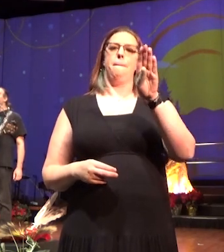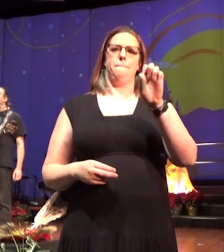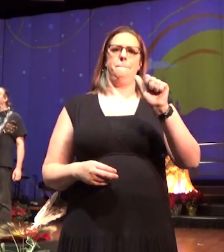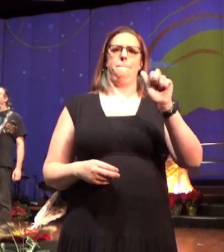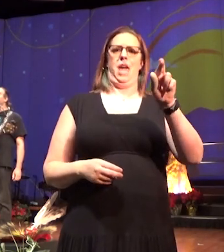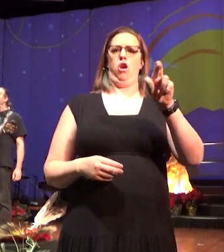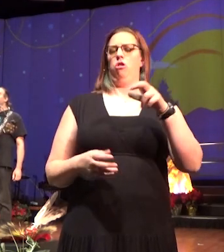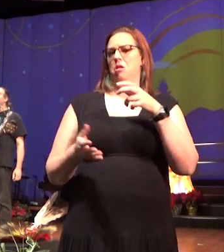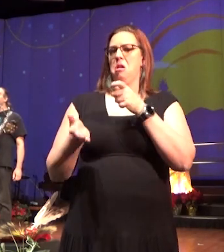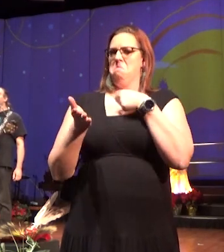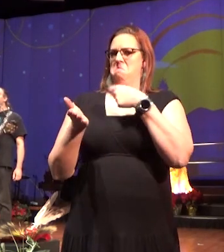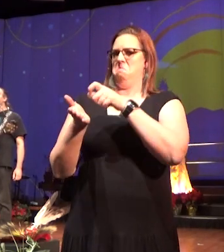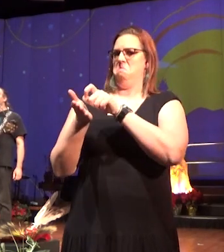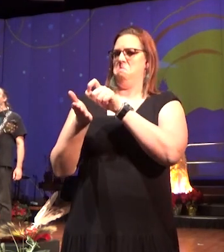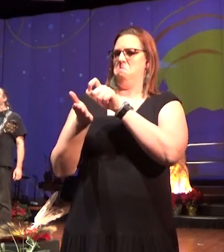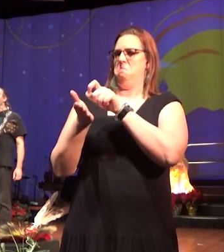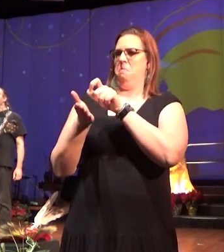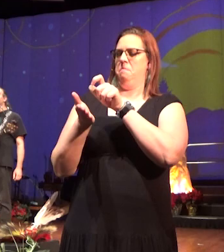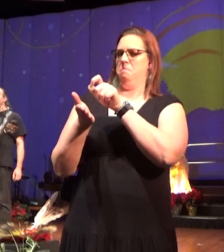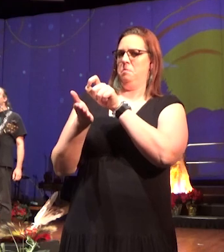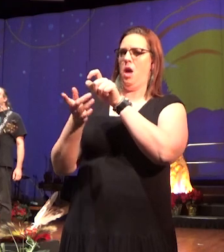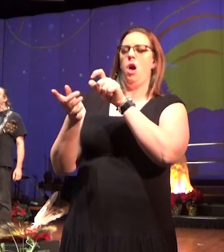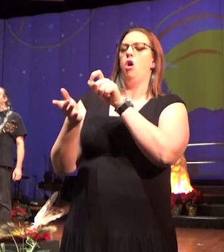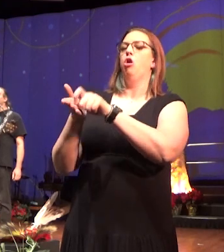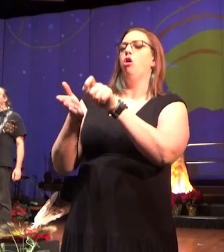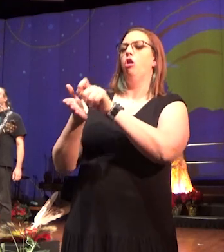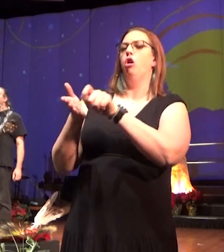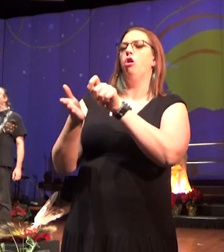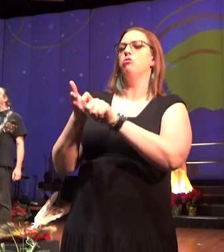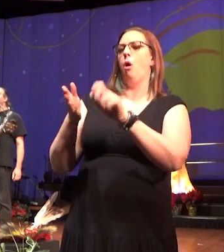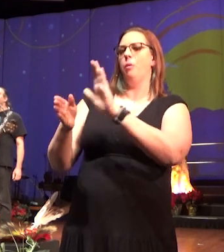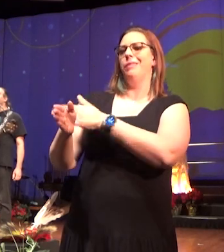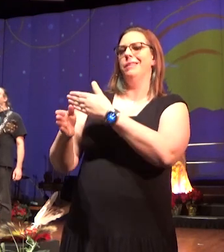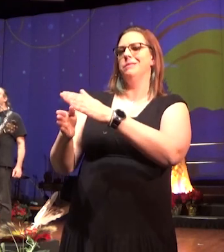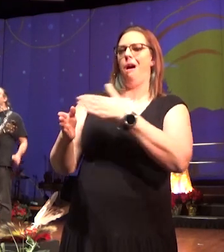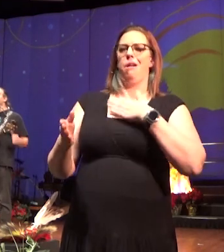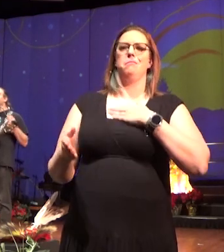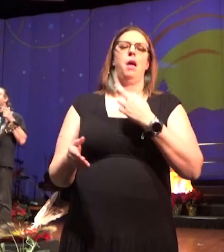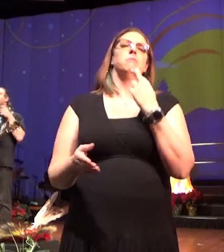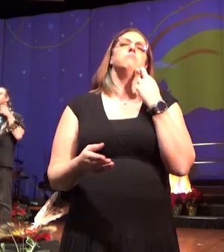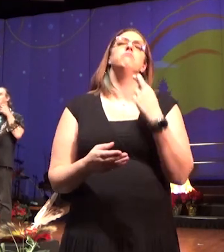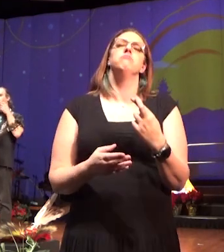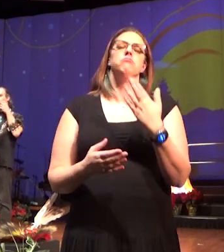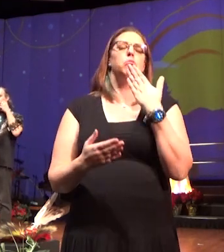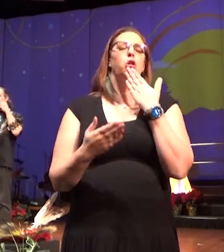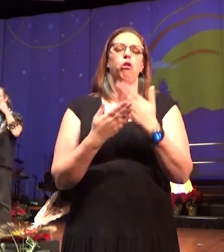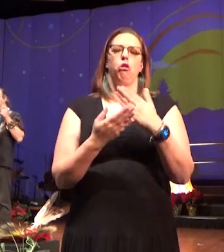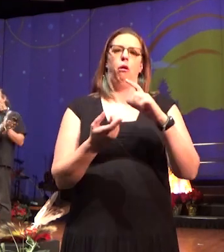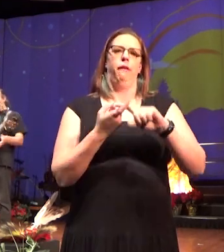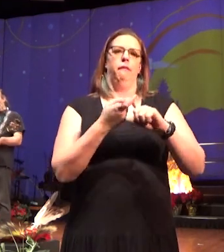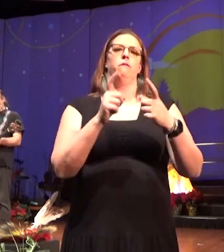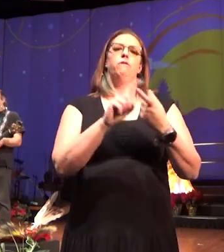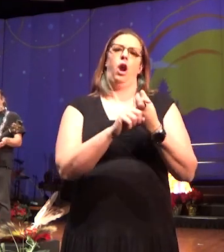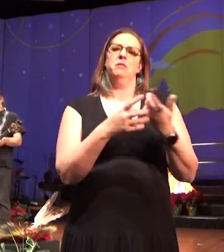by my dearly departed friend, Jubal Thompson. It's called The Circle.